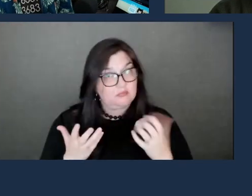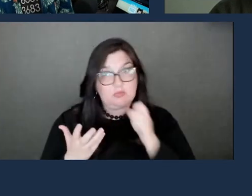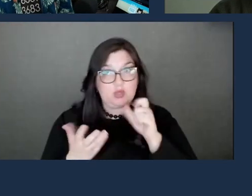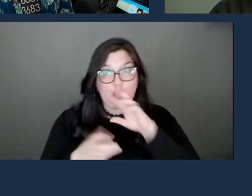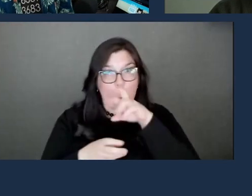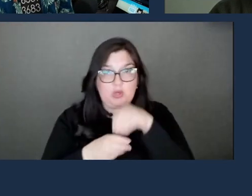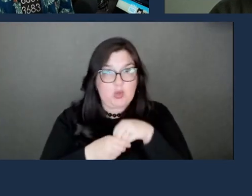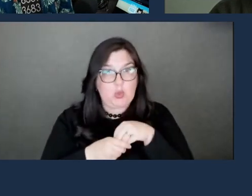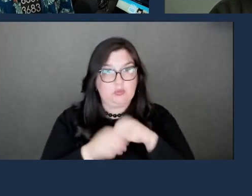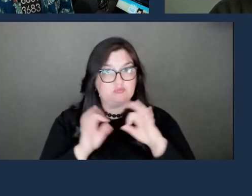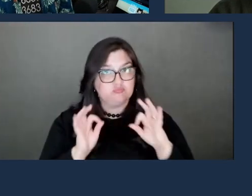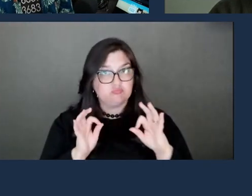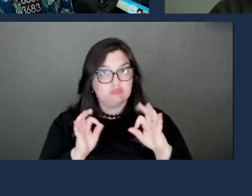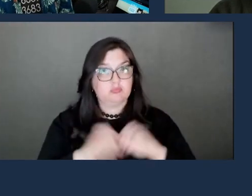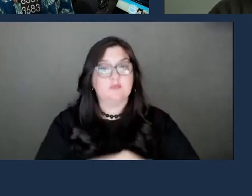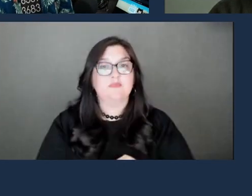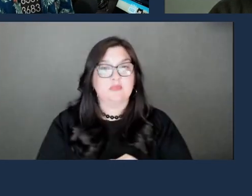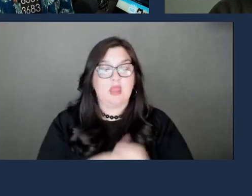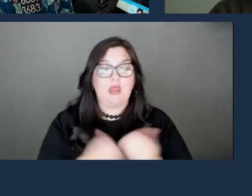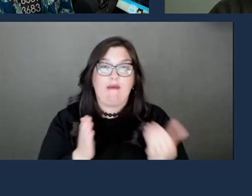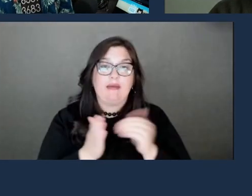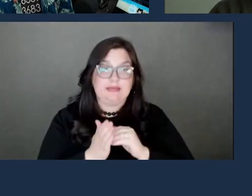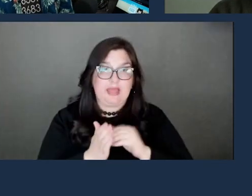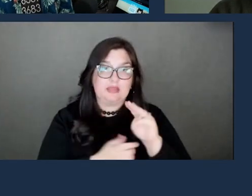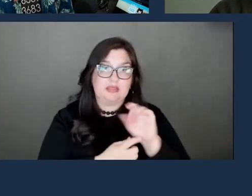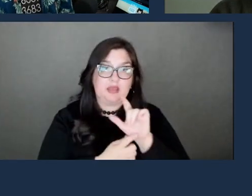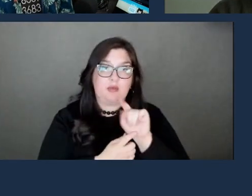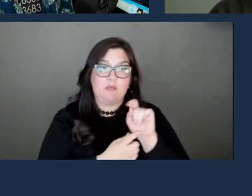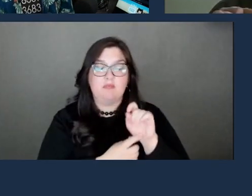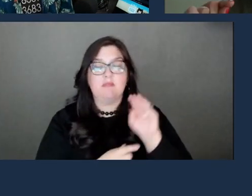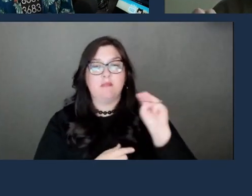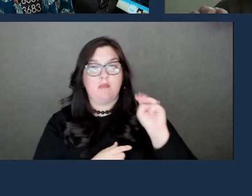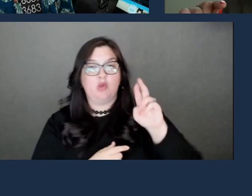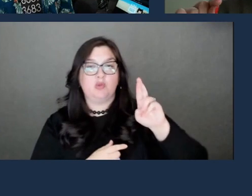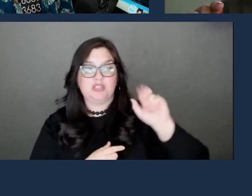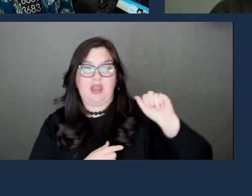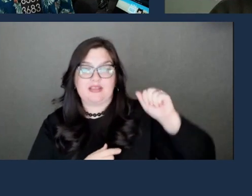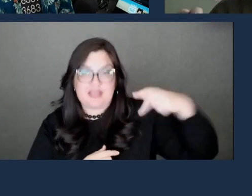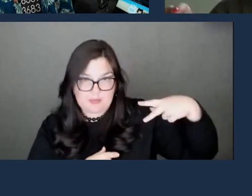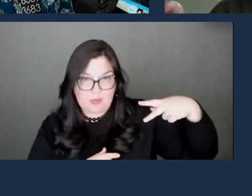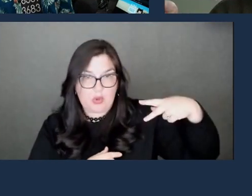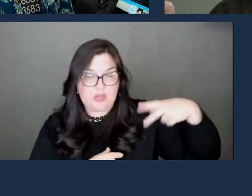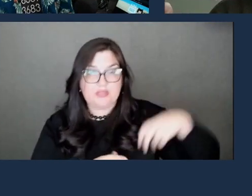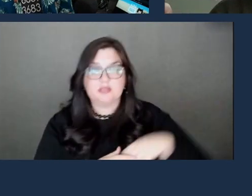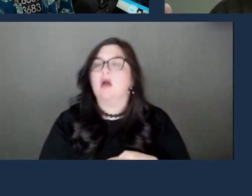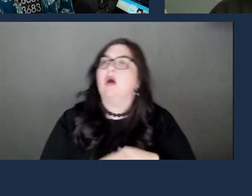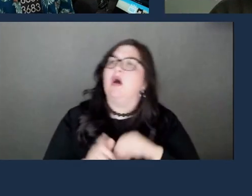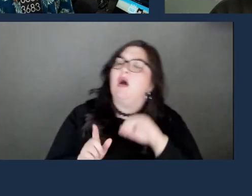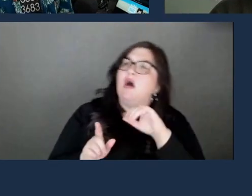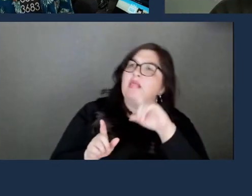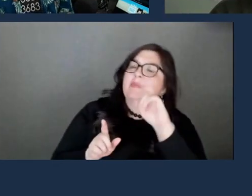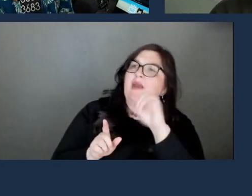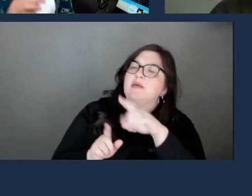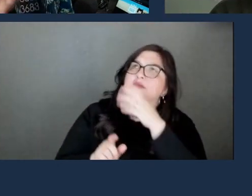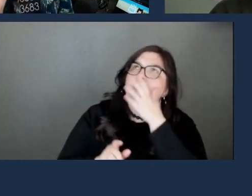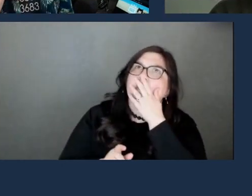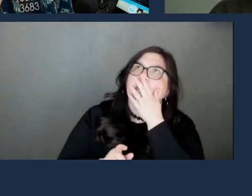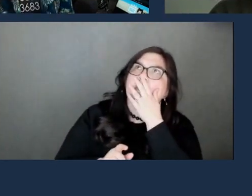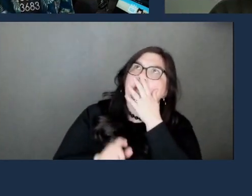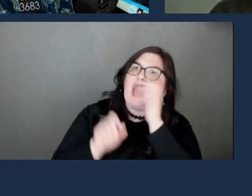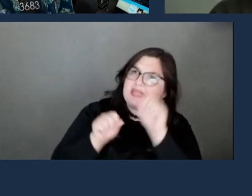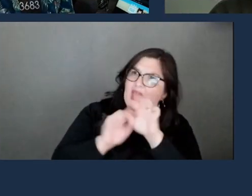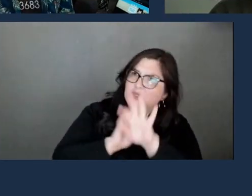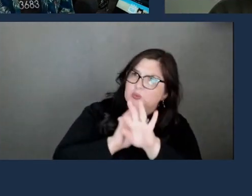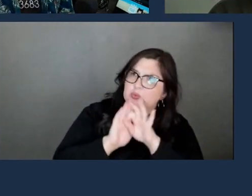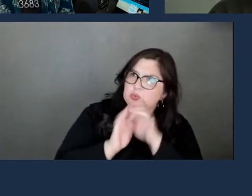scope behind this multi-region access point. And do you also choose which regions to